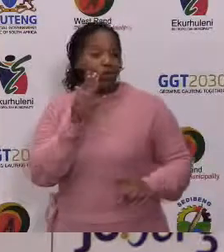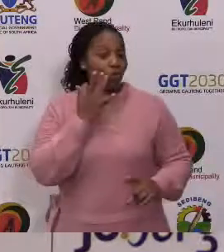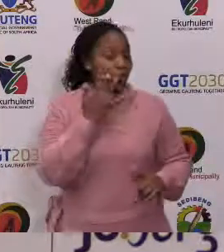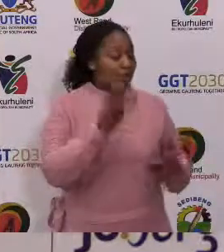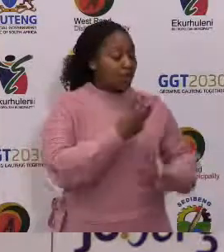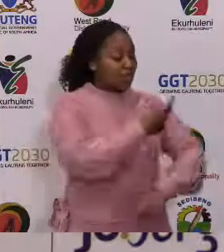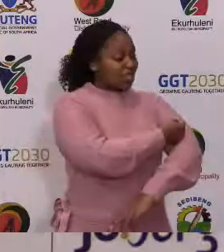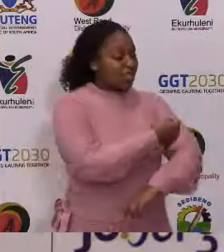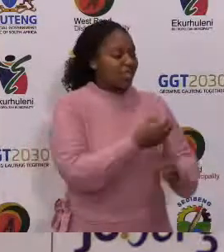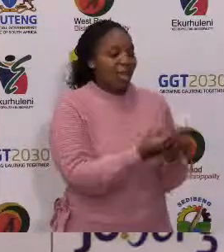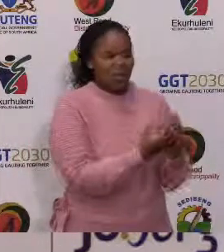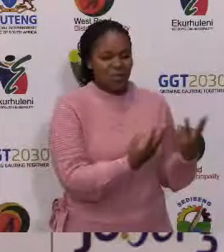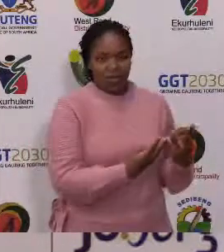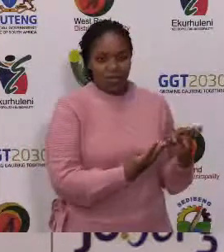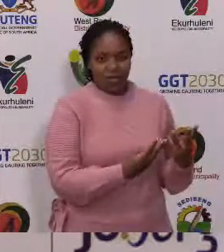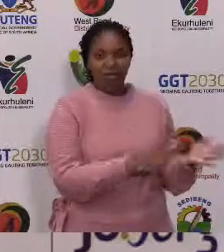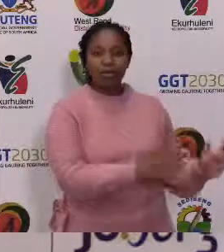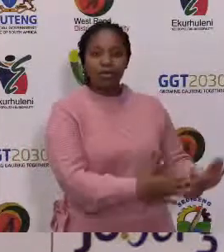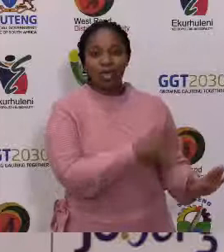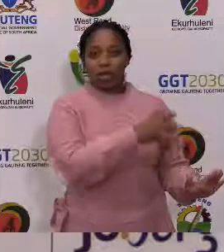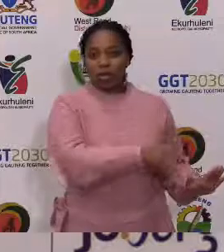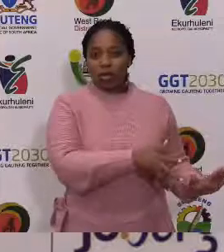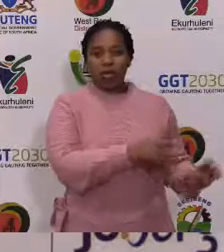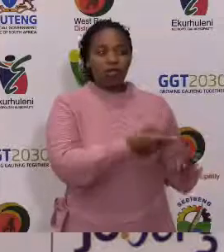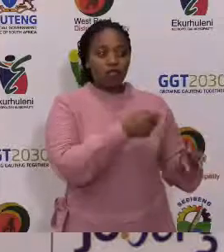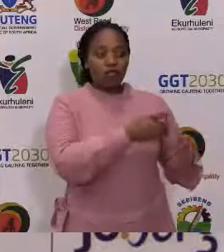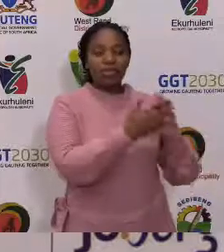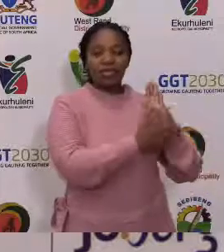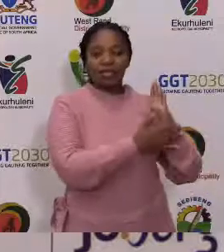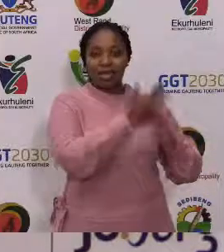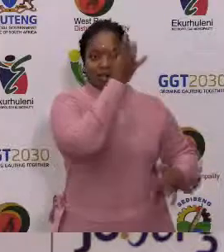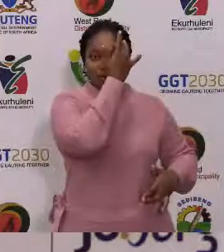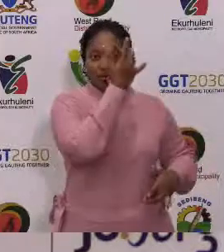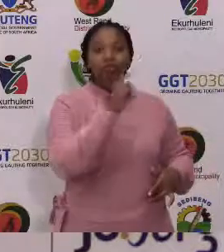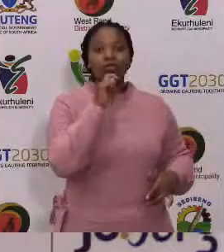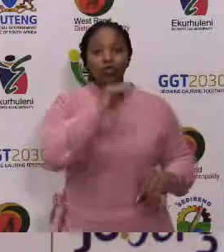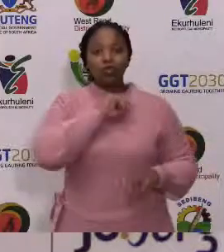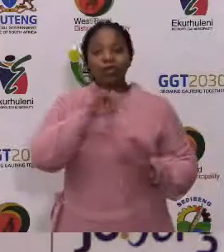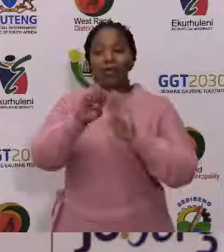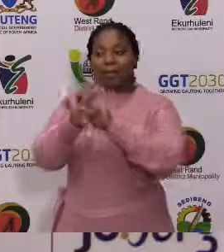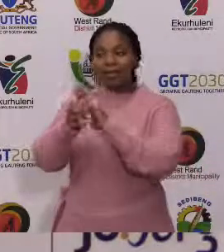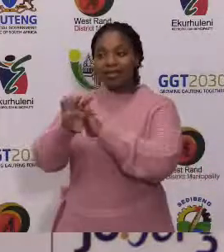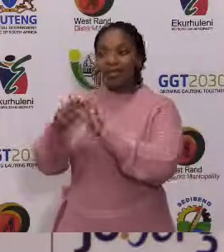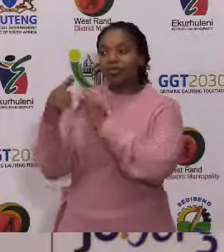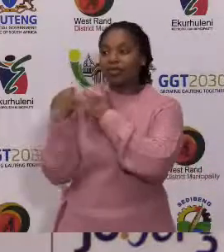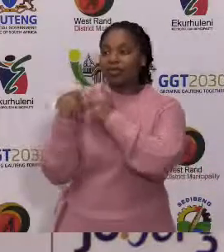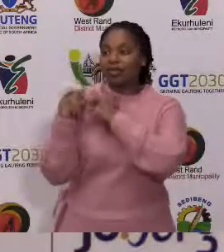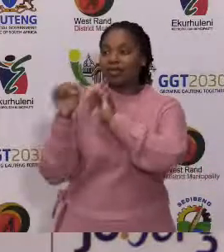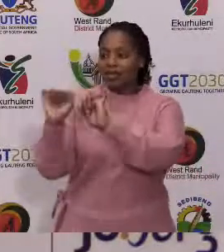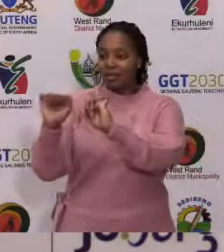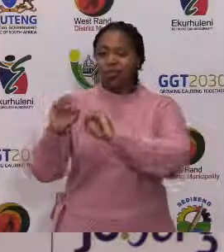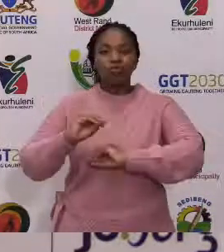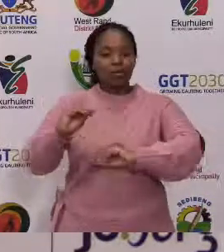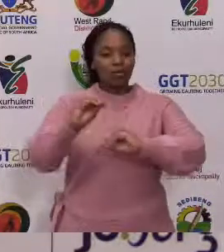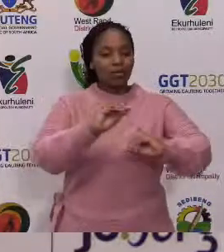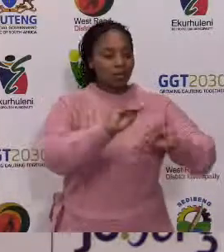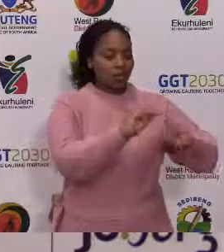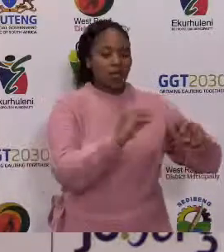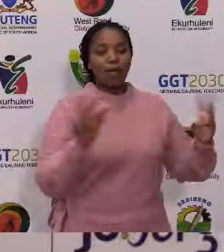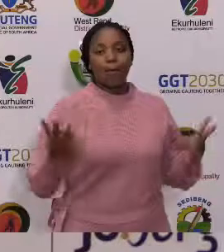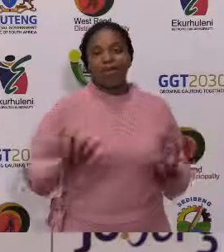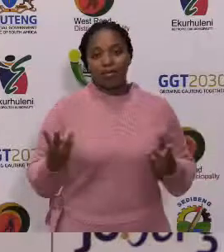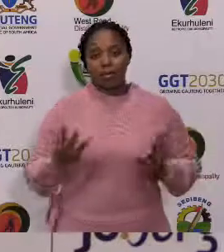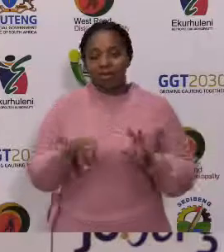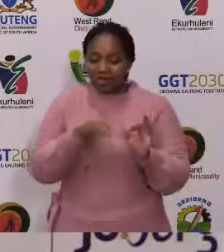balance really needs to come. And it's actually a media responsibility to educate the public and to actually emphasize